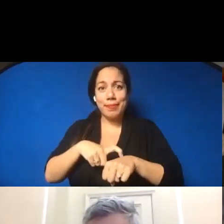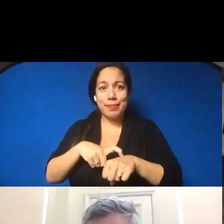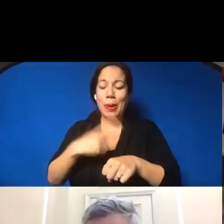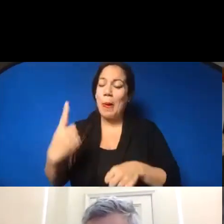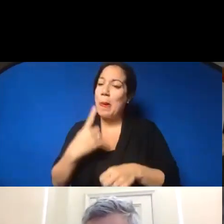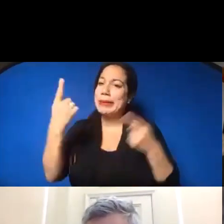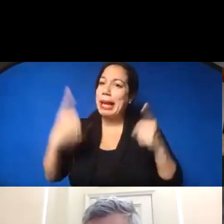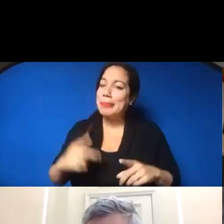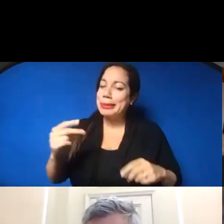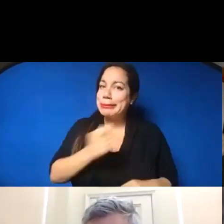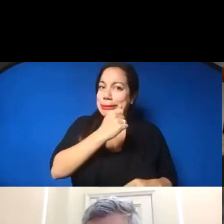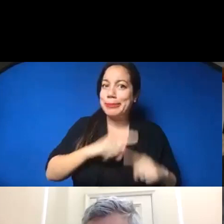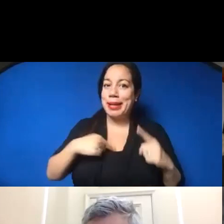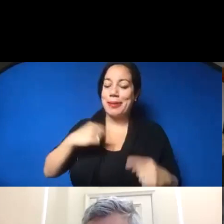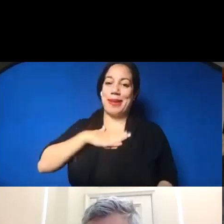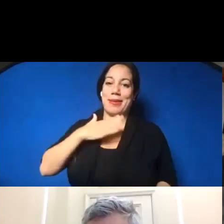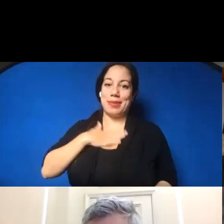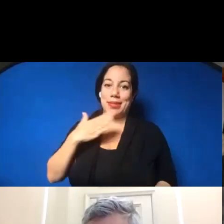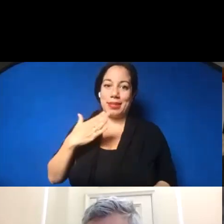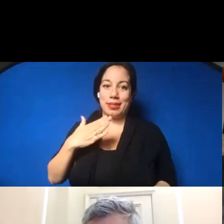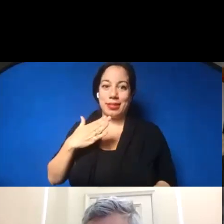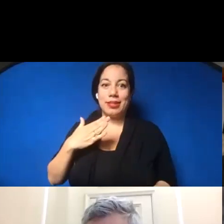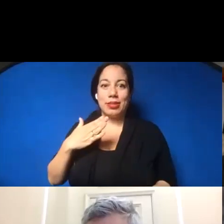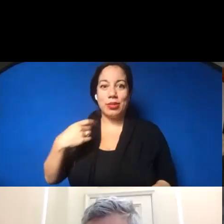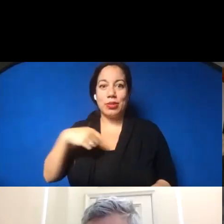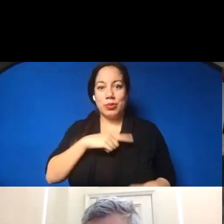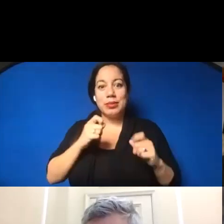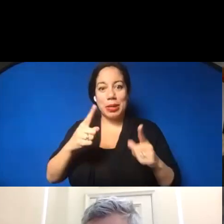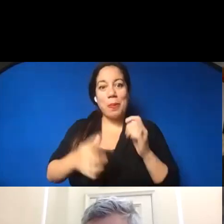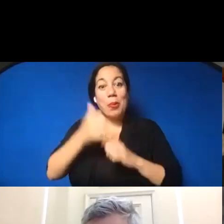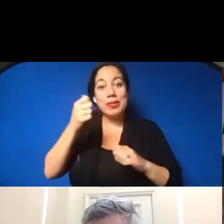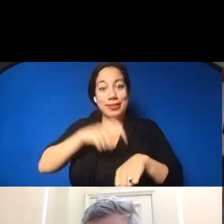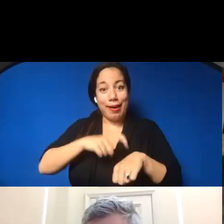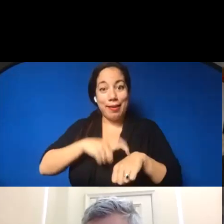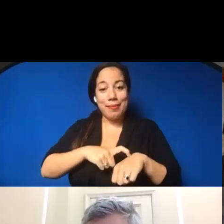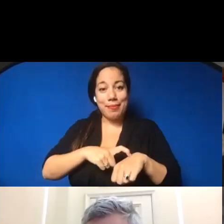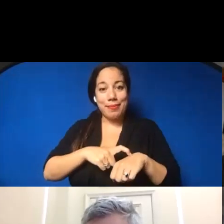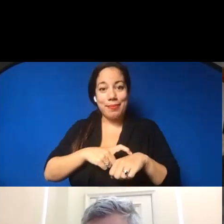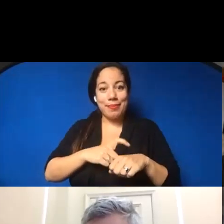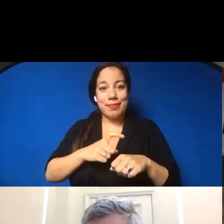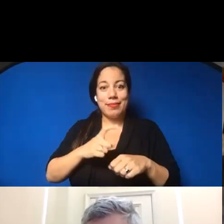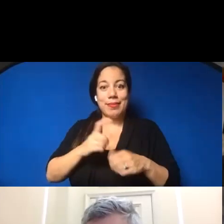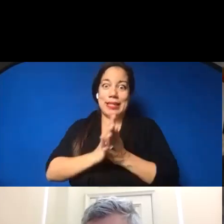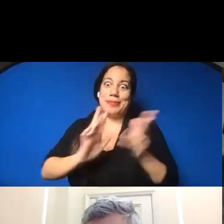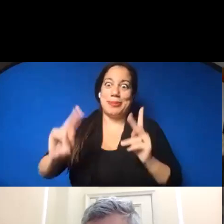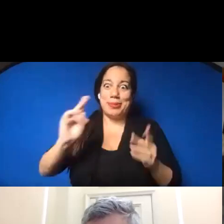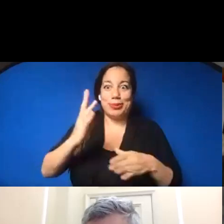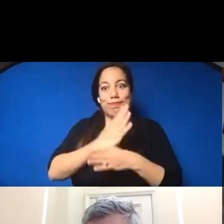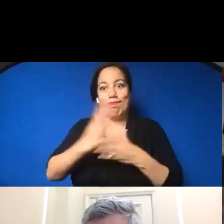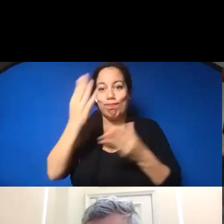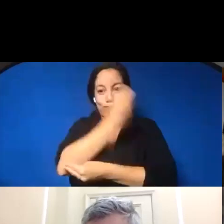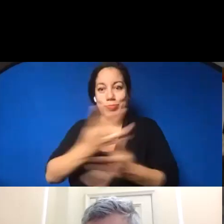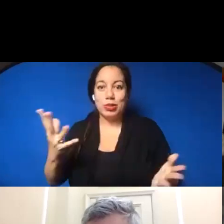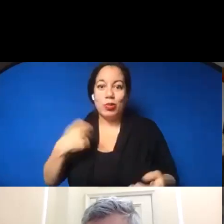but I'm so pleased that we spent most of the time being able to have everybody share. So Francisco and I are going to try and ask a couple of